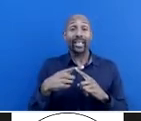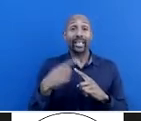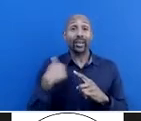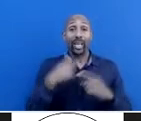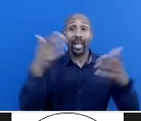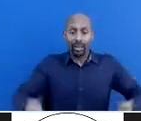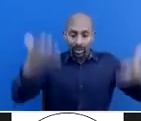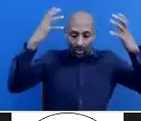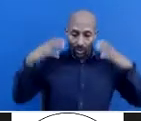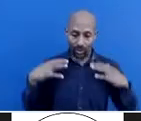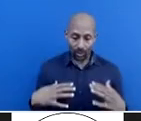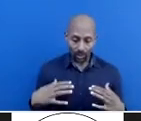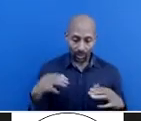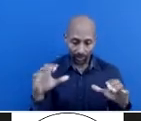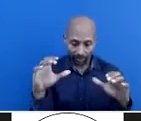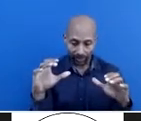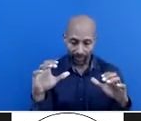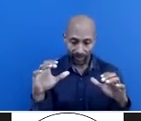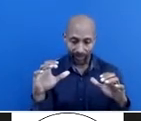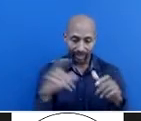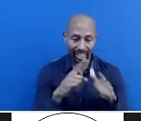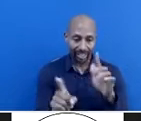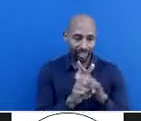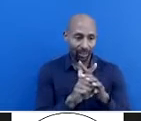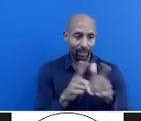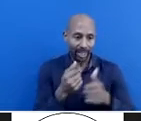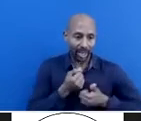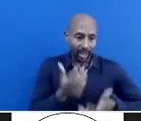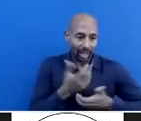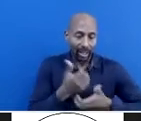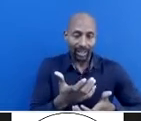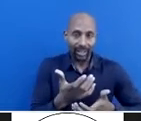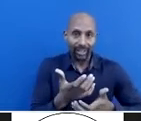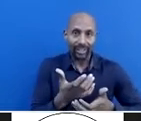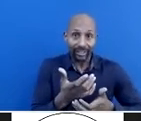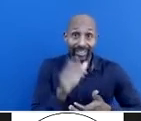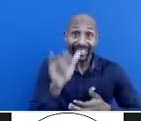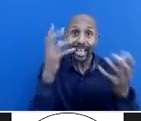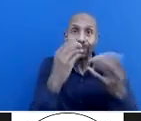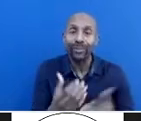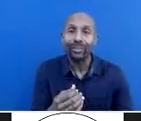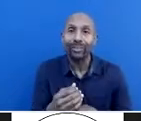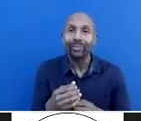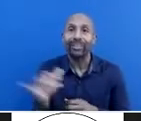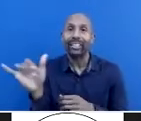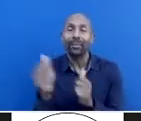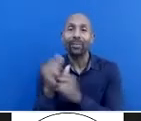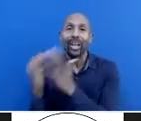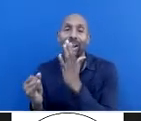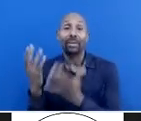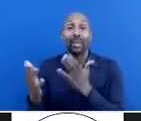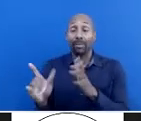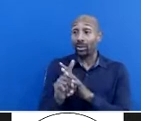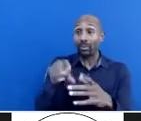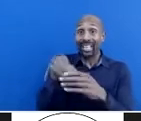We're in the same space and we're sharing something, but the meanings that we're bringing and taking away are not necessarily identical, but